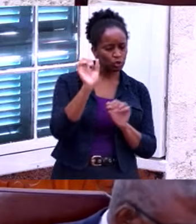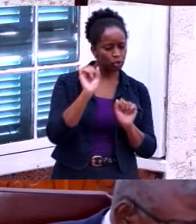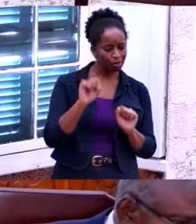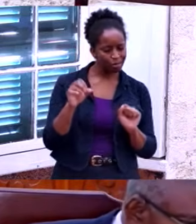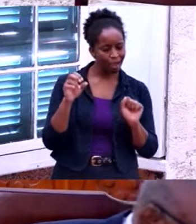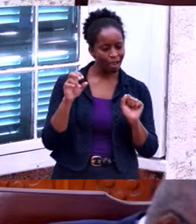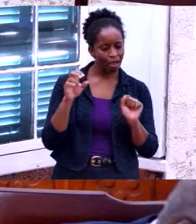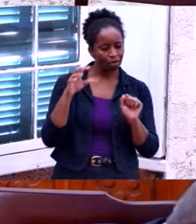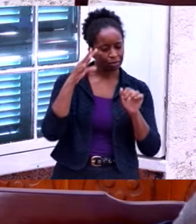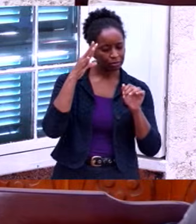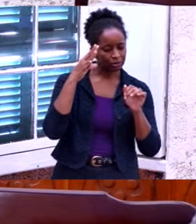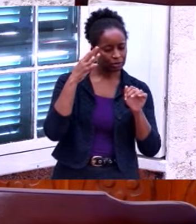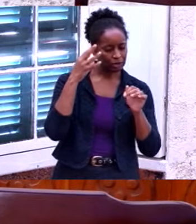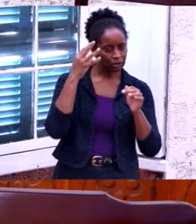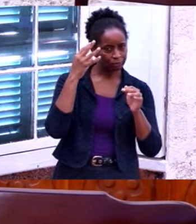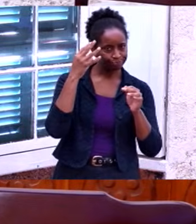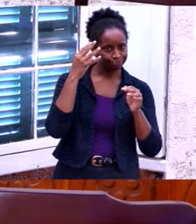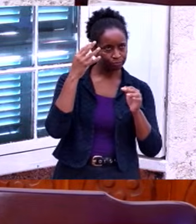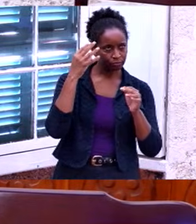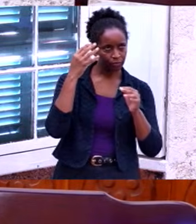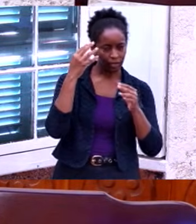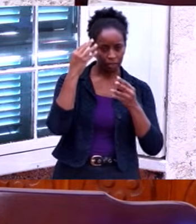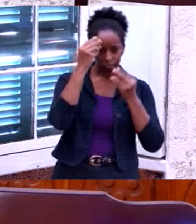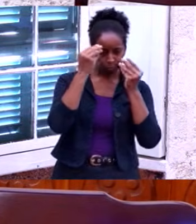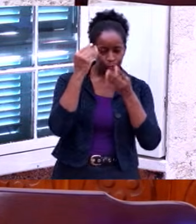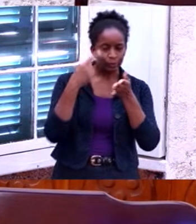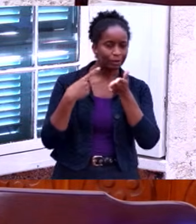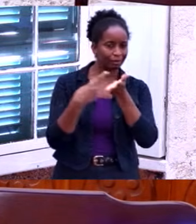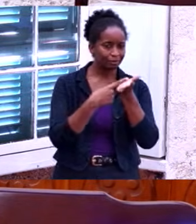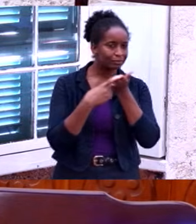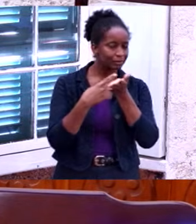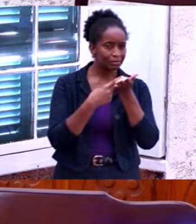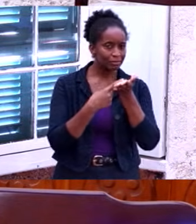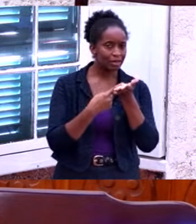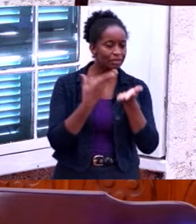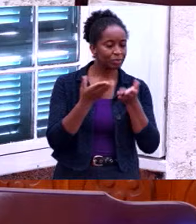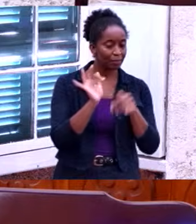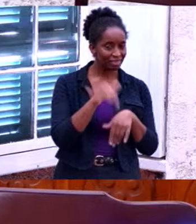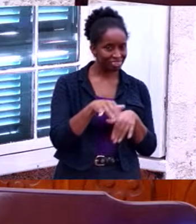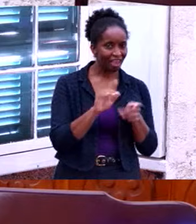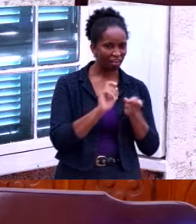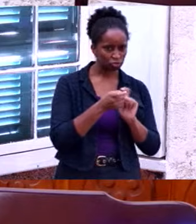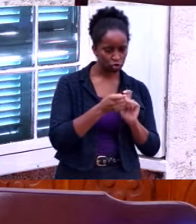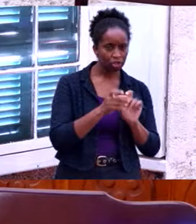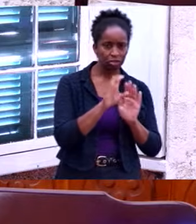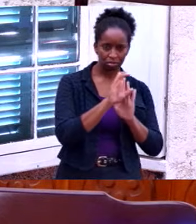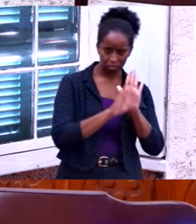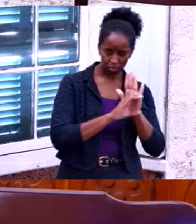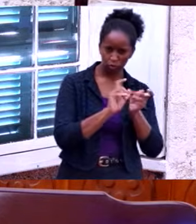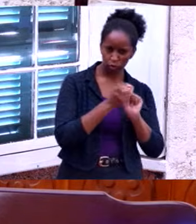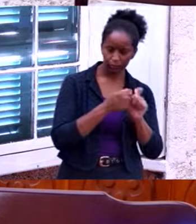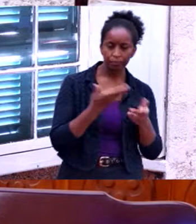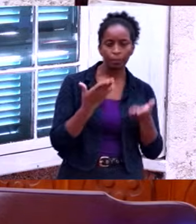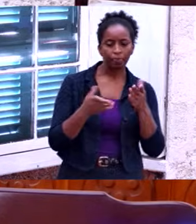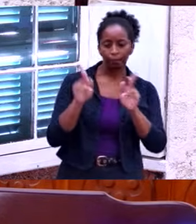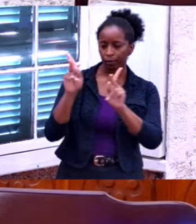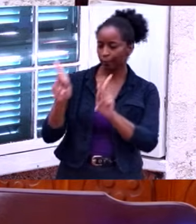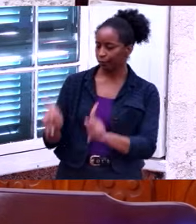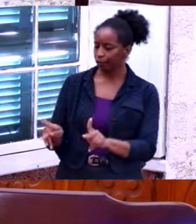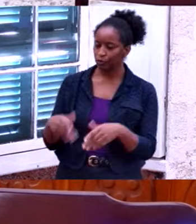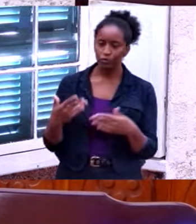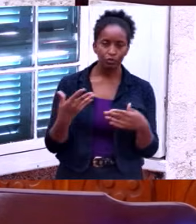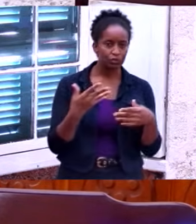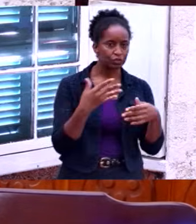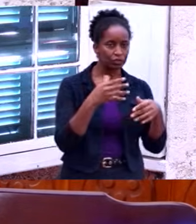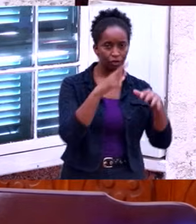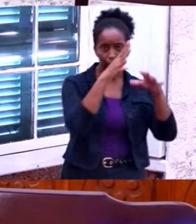for, let us assume that the person was appointed by President X on the advice of